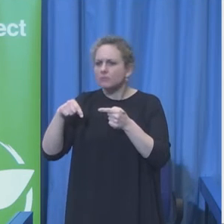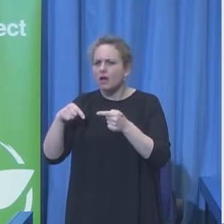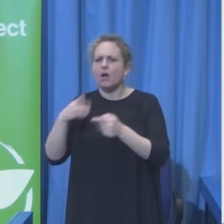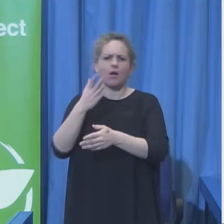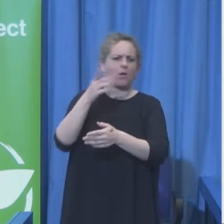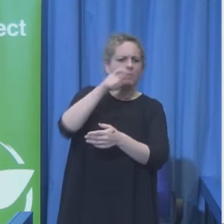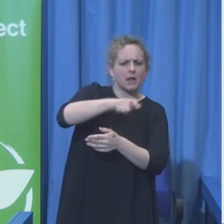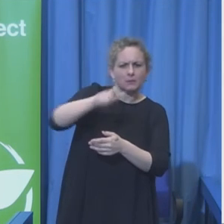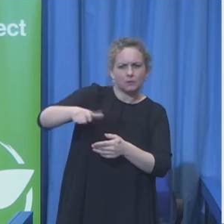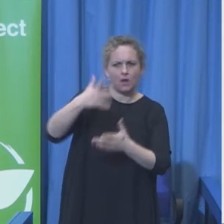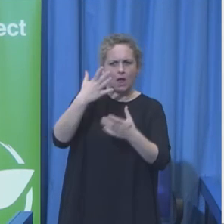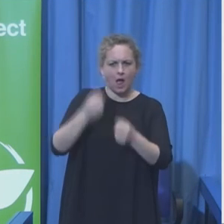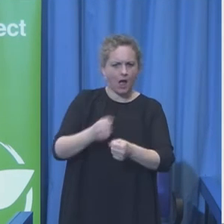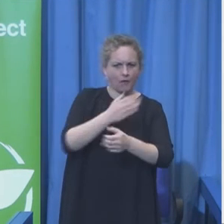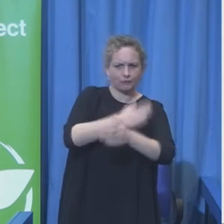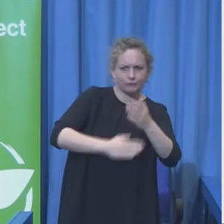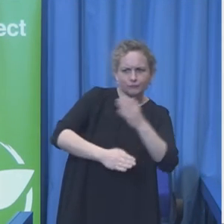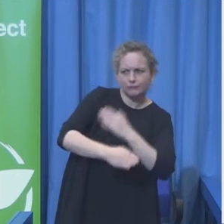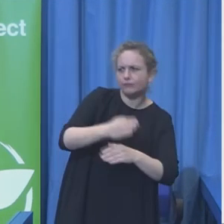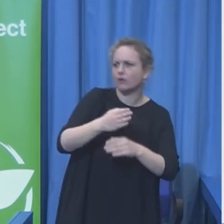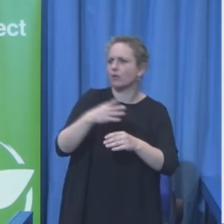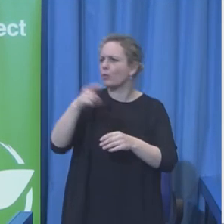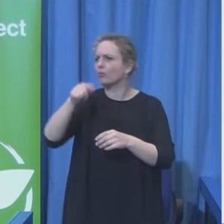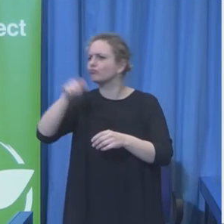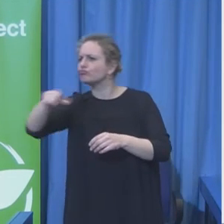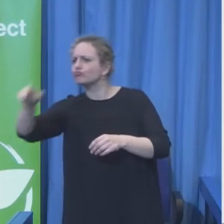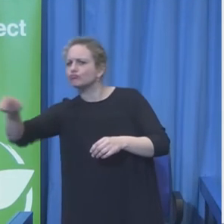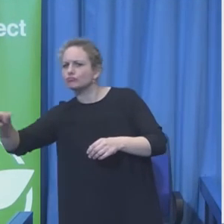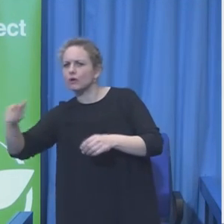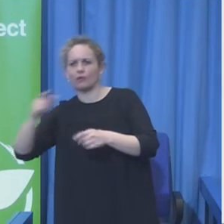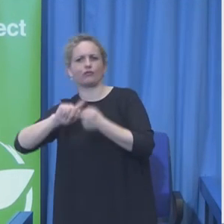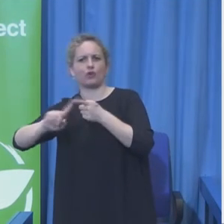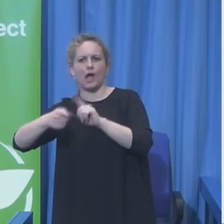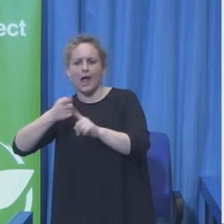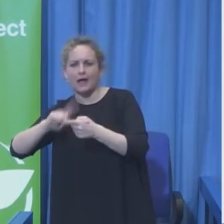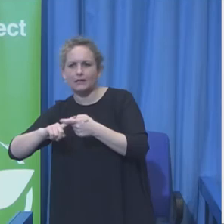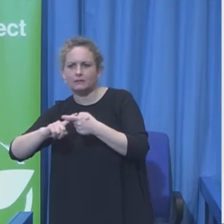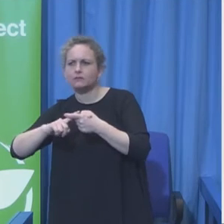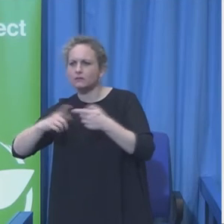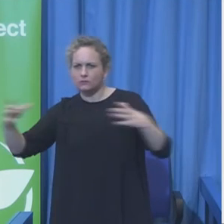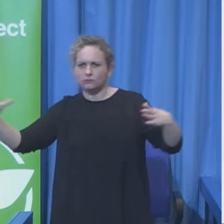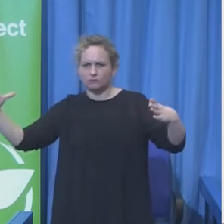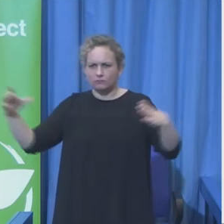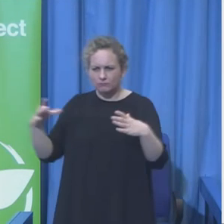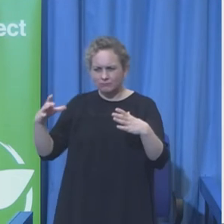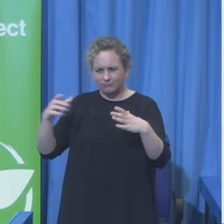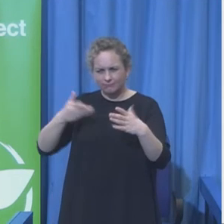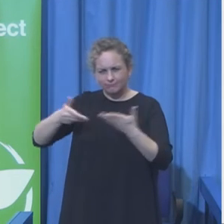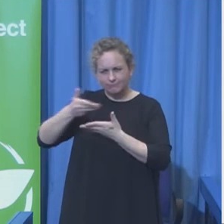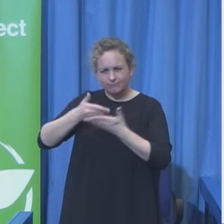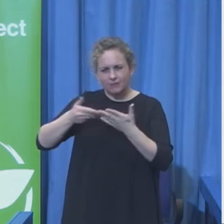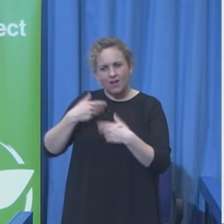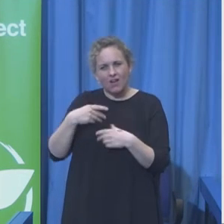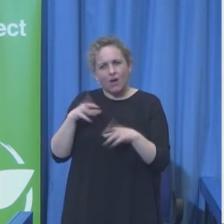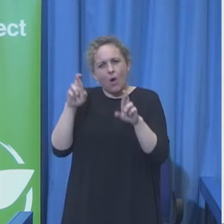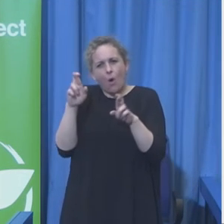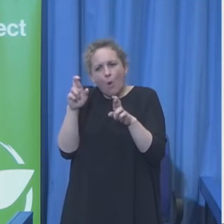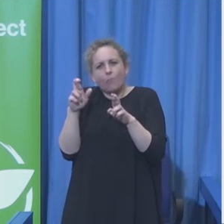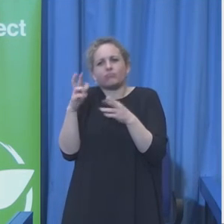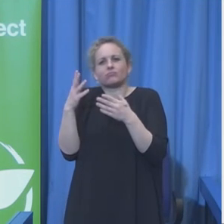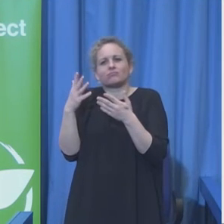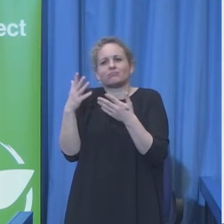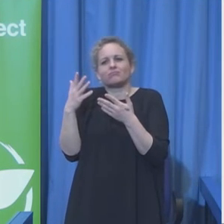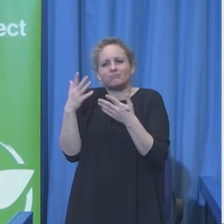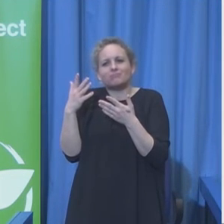US. And from that, we hope to produce several sets of policy recommendations that we can make both for the